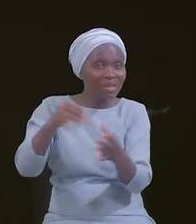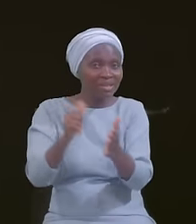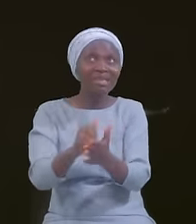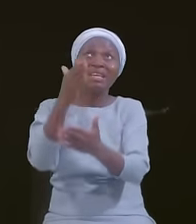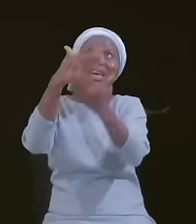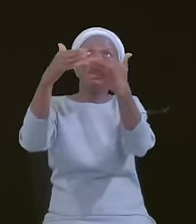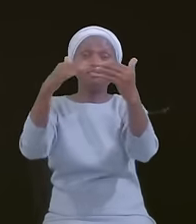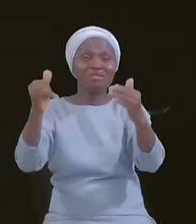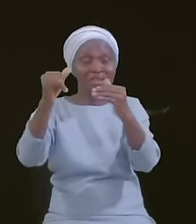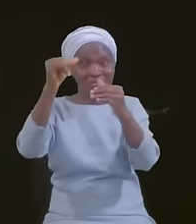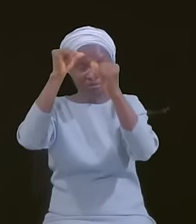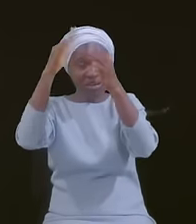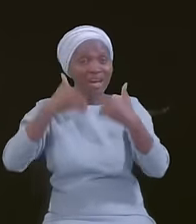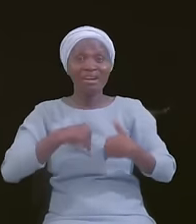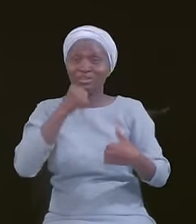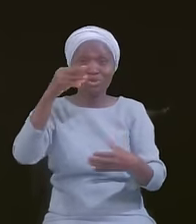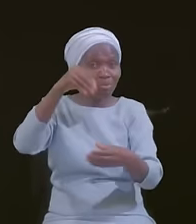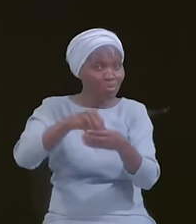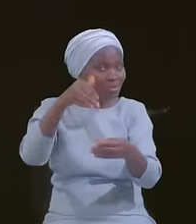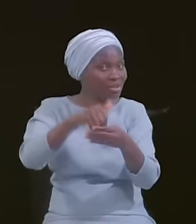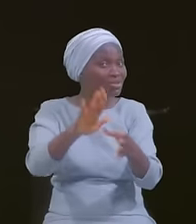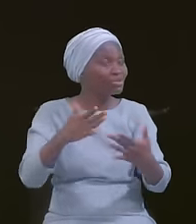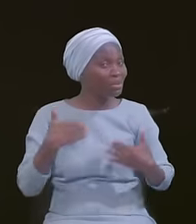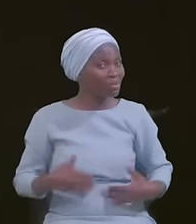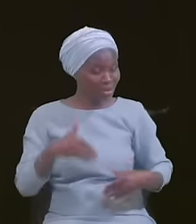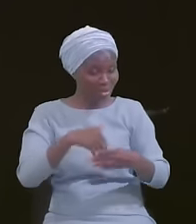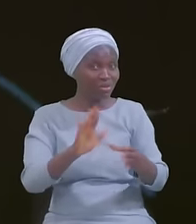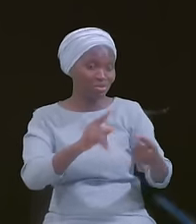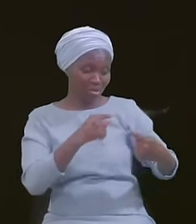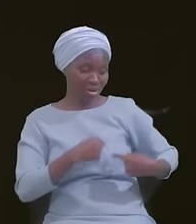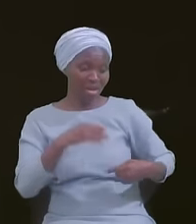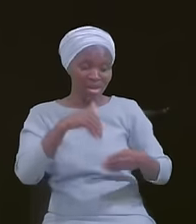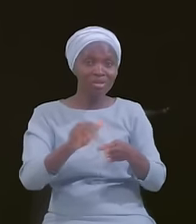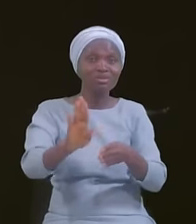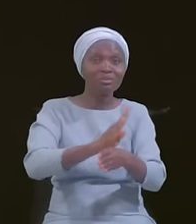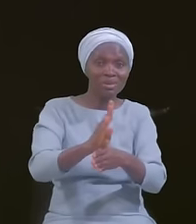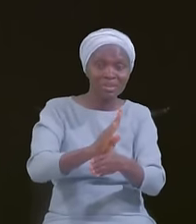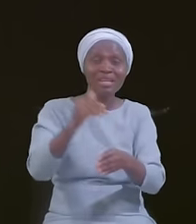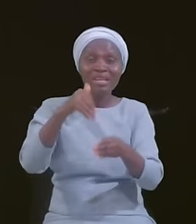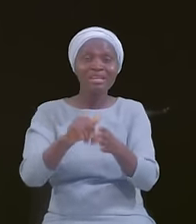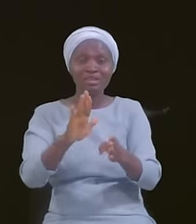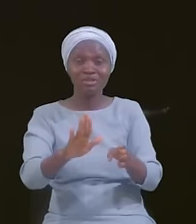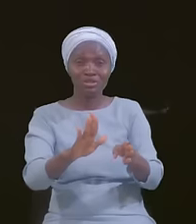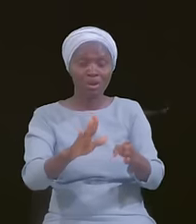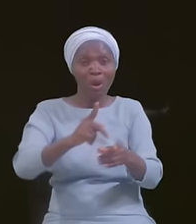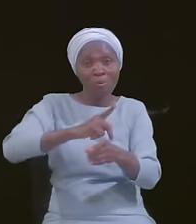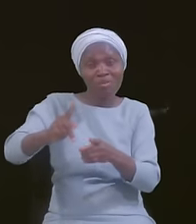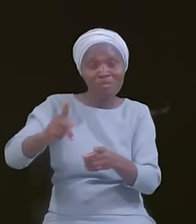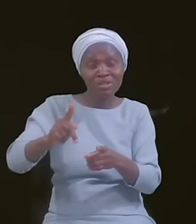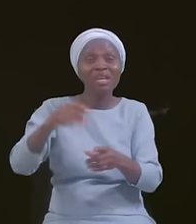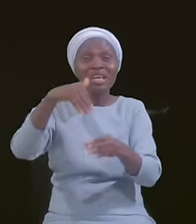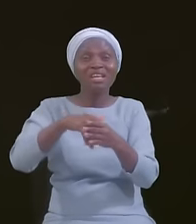not planted in your body, in your heart, in your business, in your profession, in